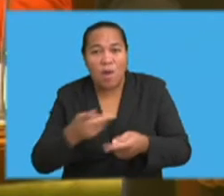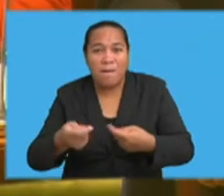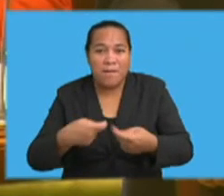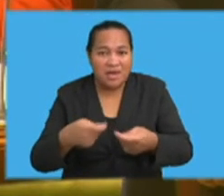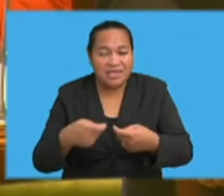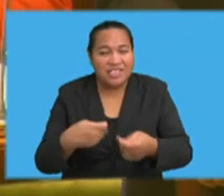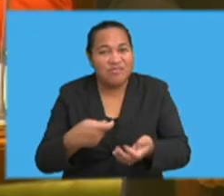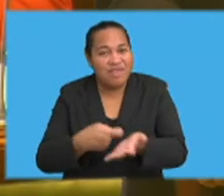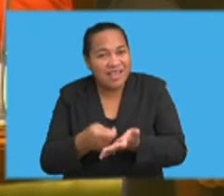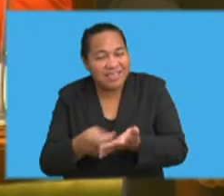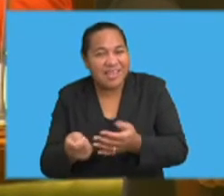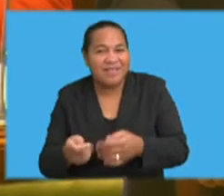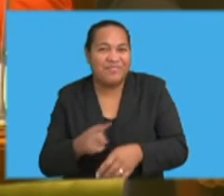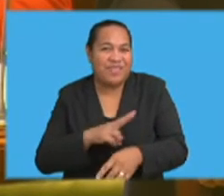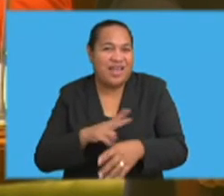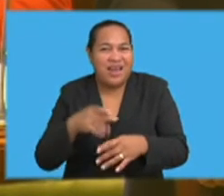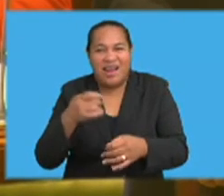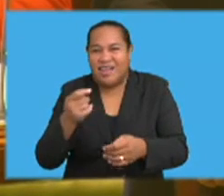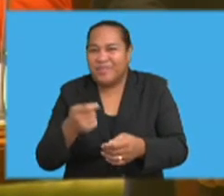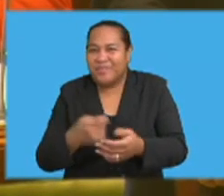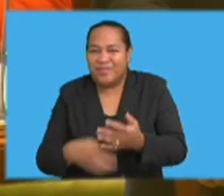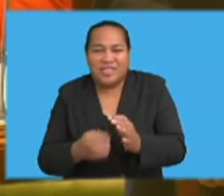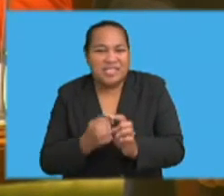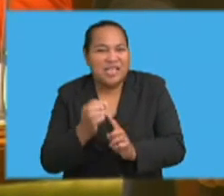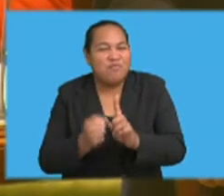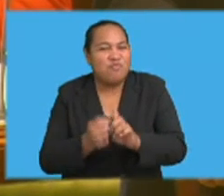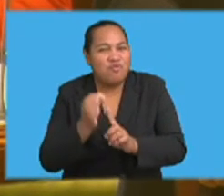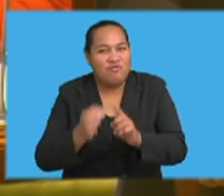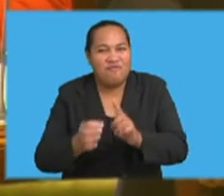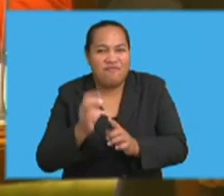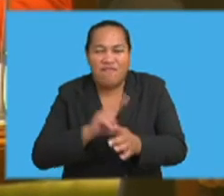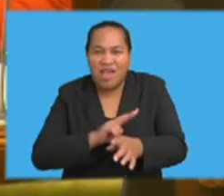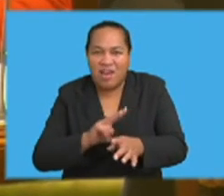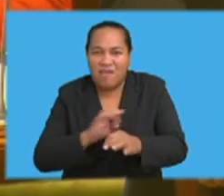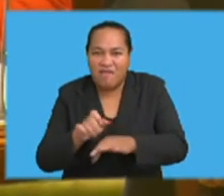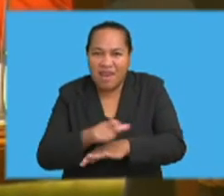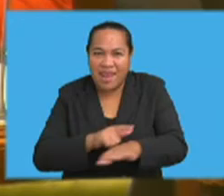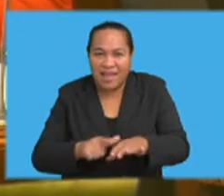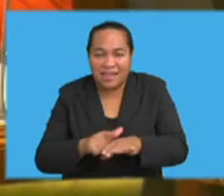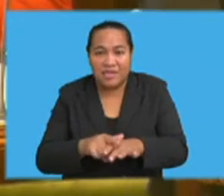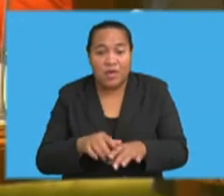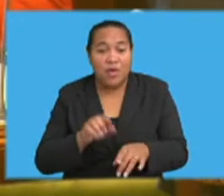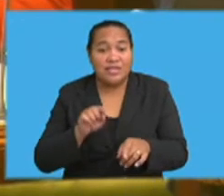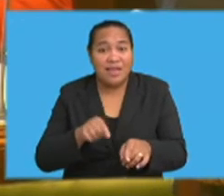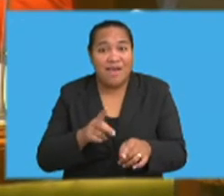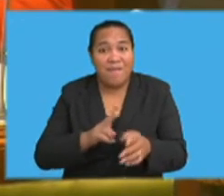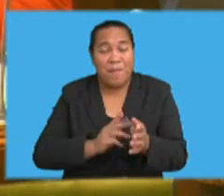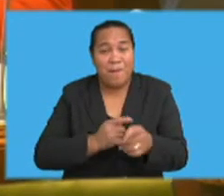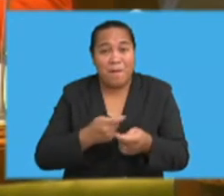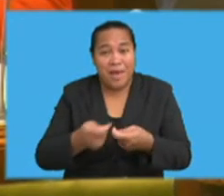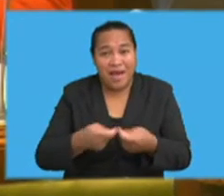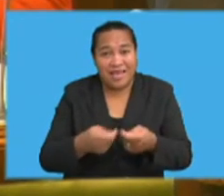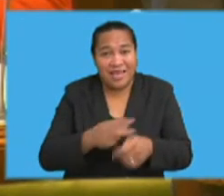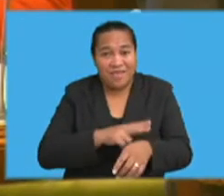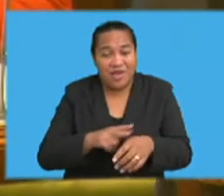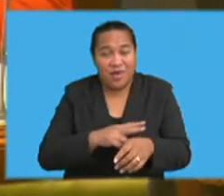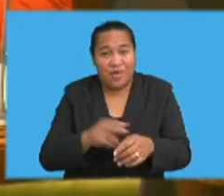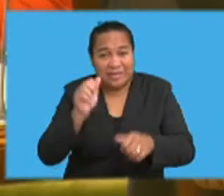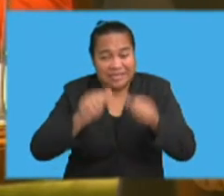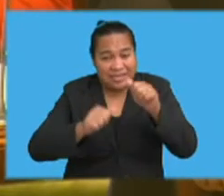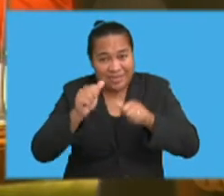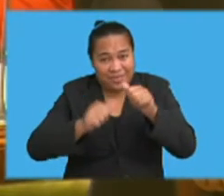Capital value assesses land rental on the improved value of the land, whilst the market rental assesses land rental on